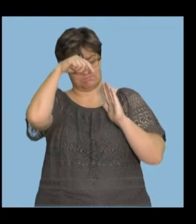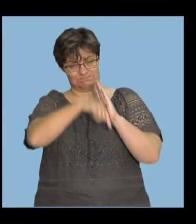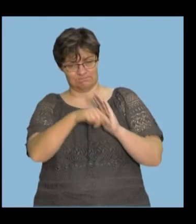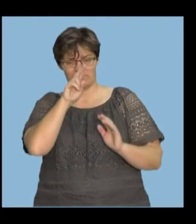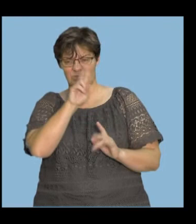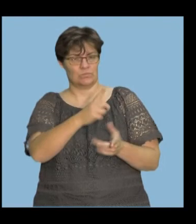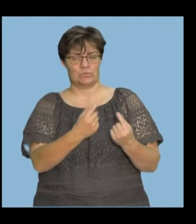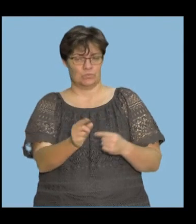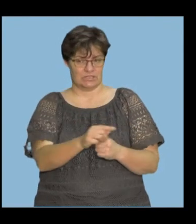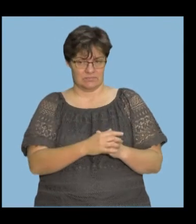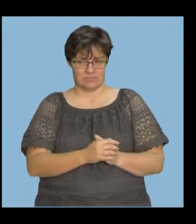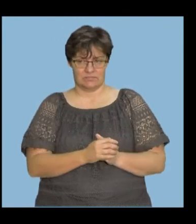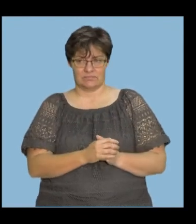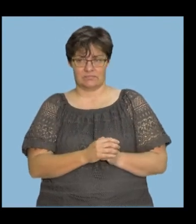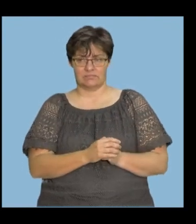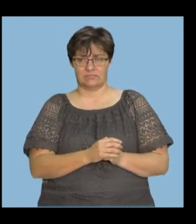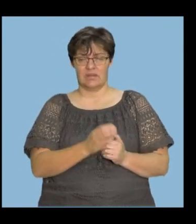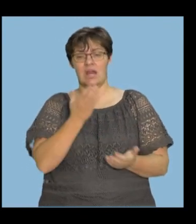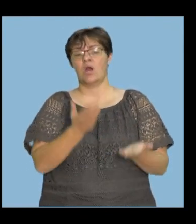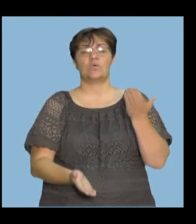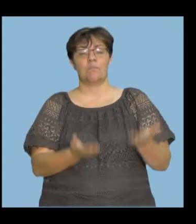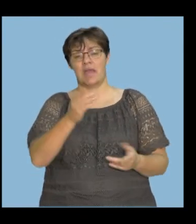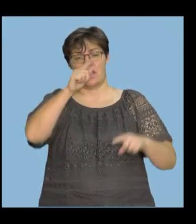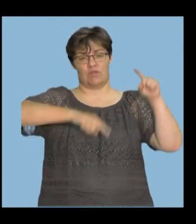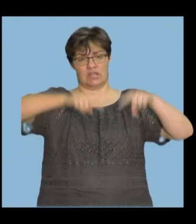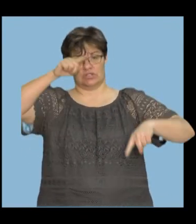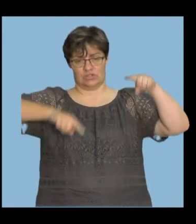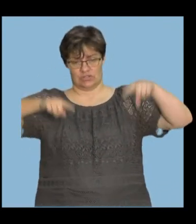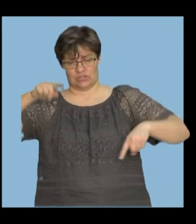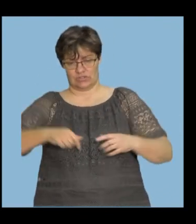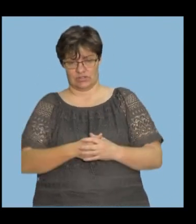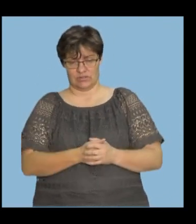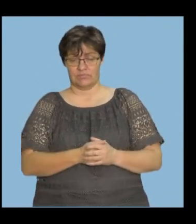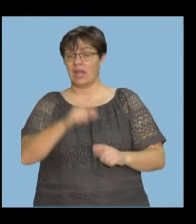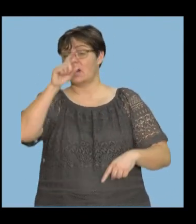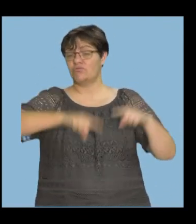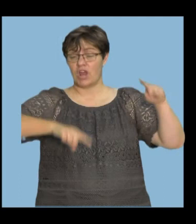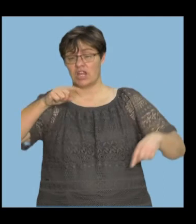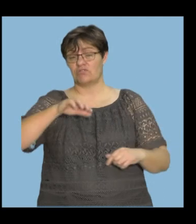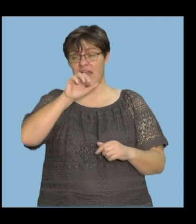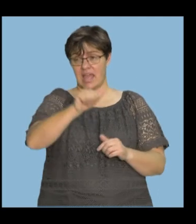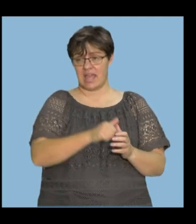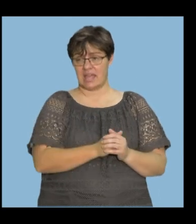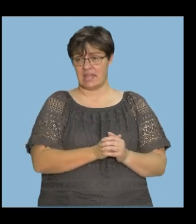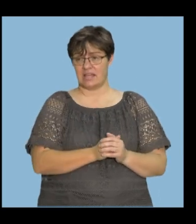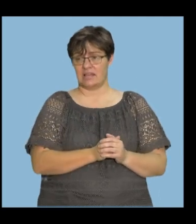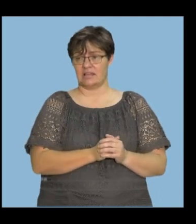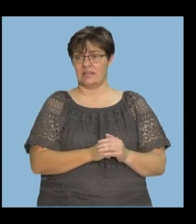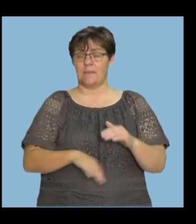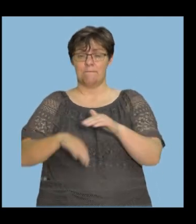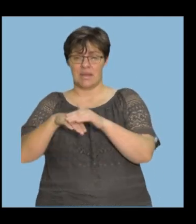do. Let's compare the range. Now the range for bank A ranges maximum